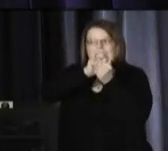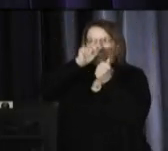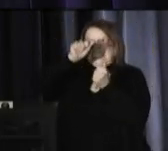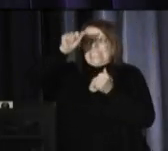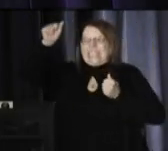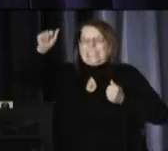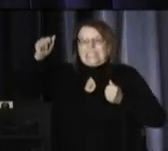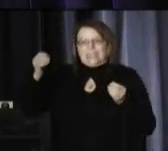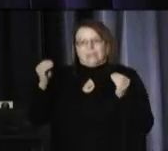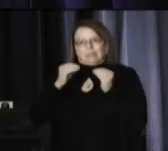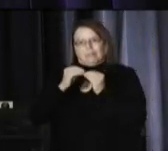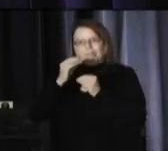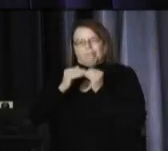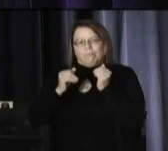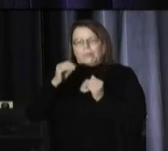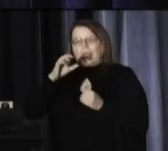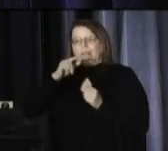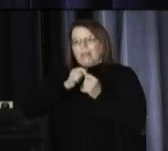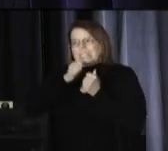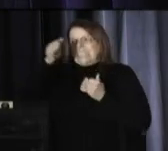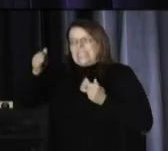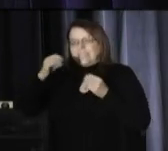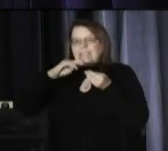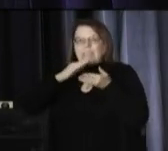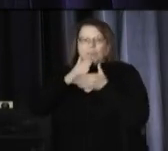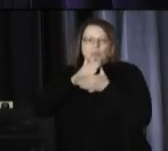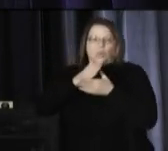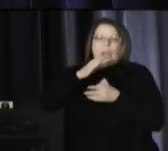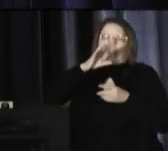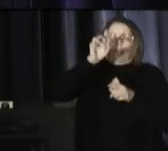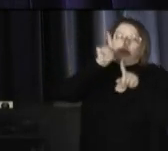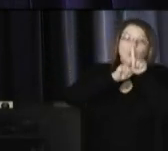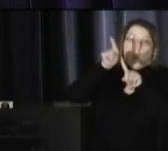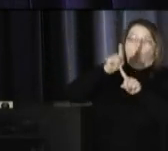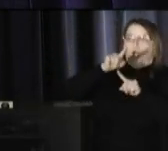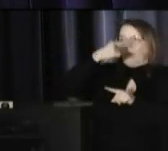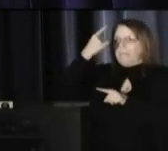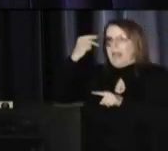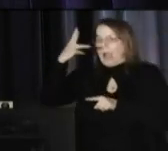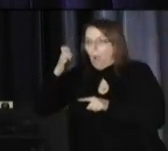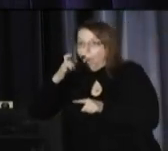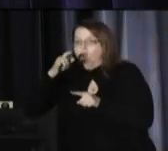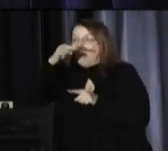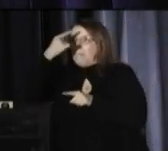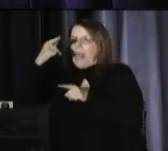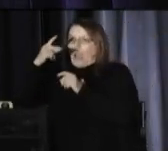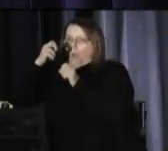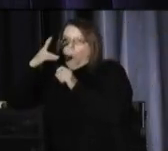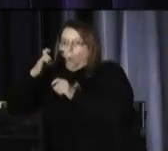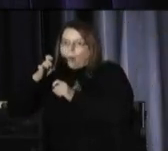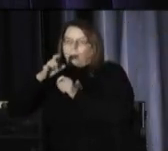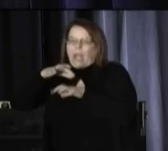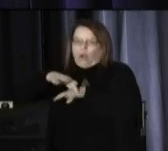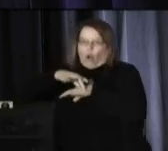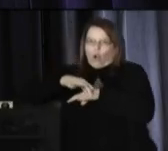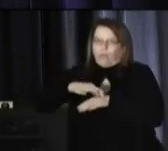says. "The distance between the star and the edge of the black hole and the distance between the black hole and the Earth. So, I say all of this to say